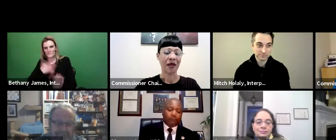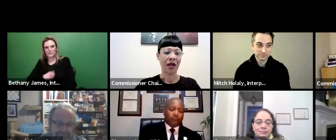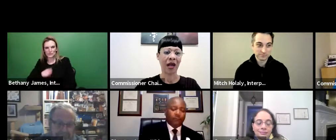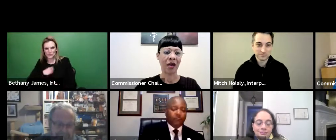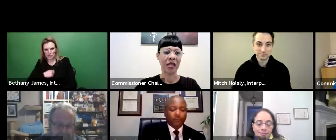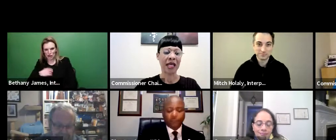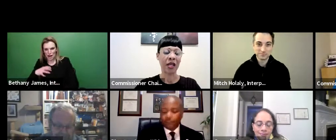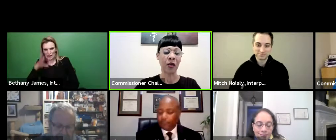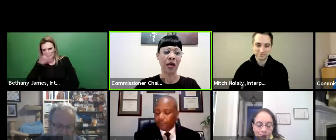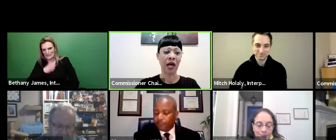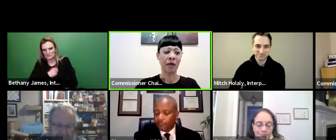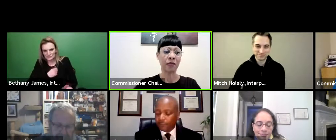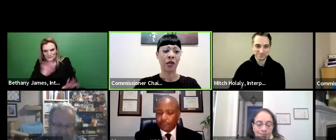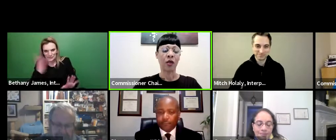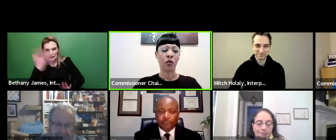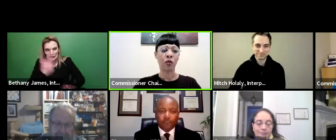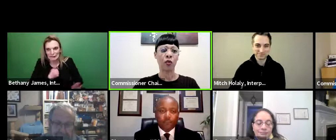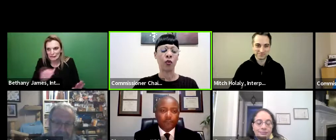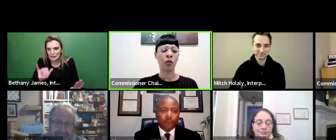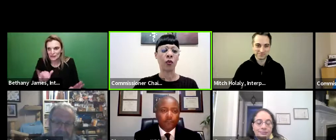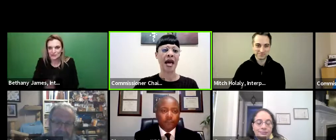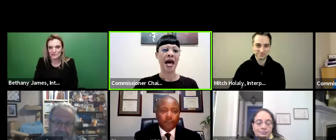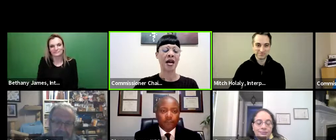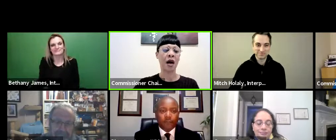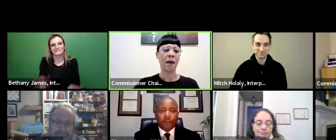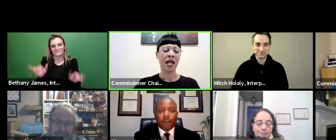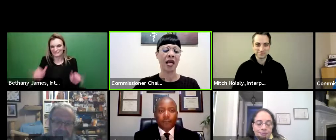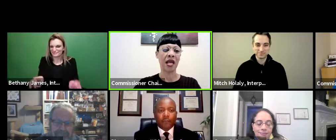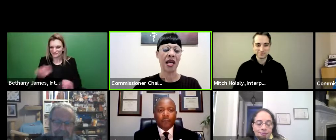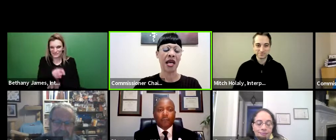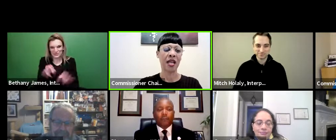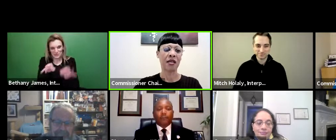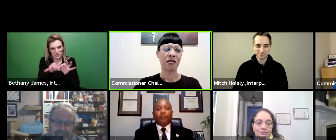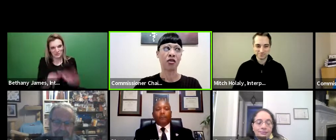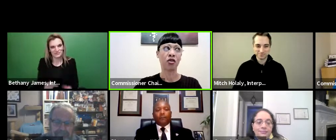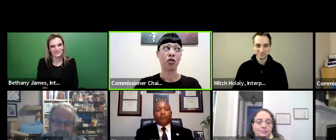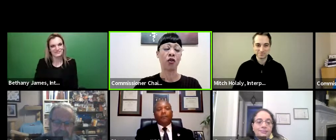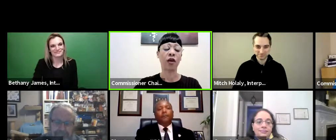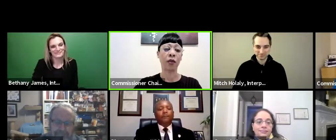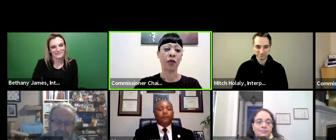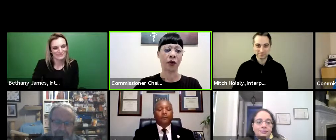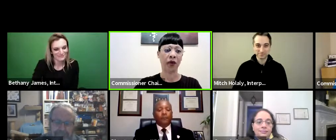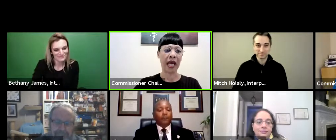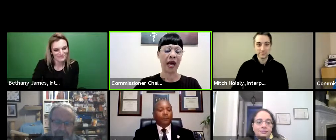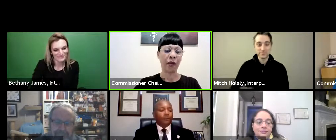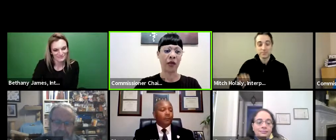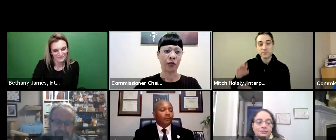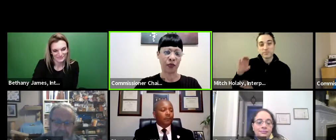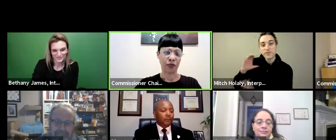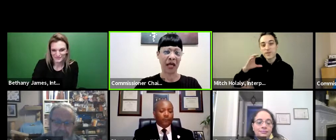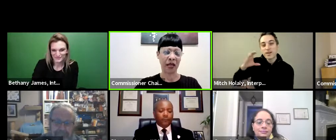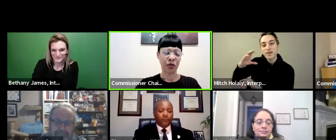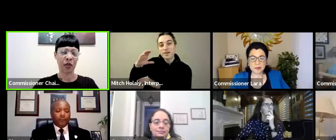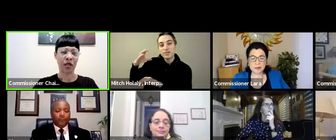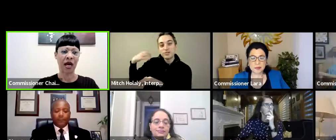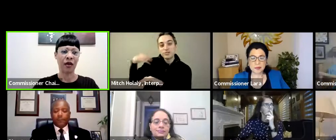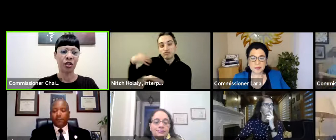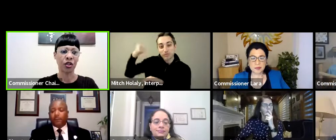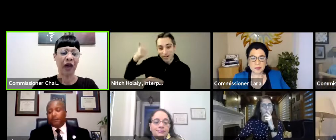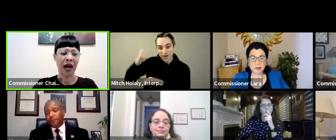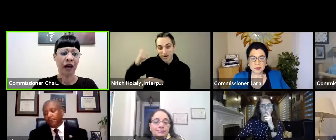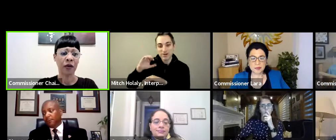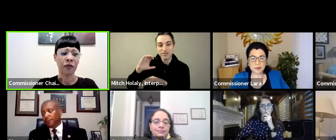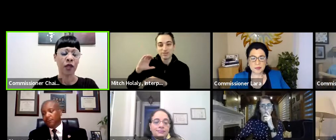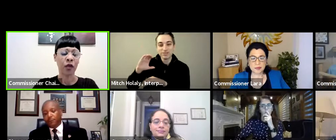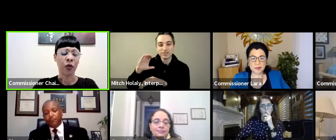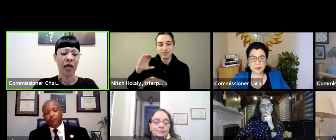again. Okay, well, thank you. Well, when we had our meeting in November and we paid tribute and honor to